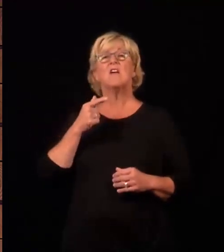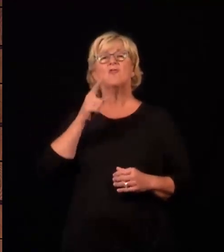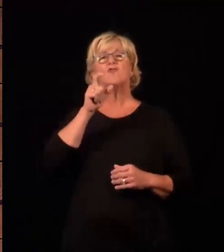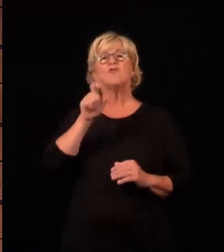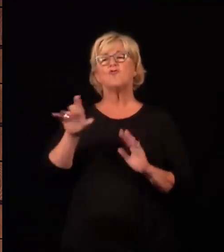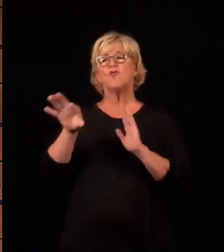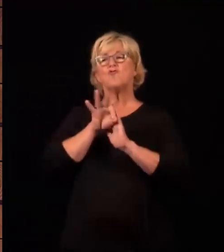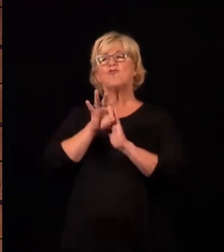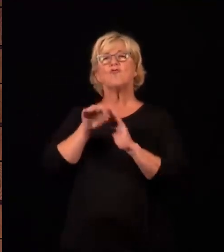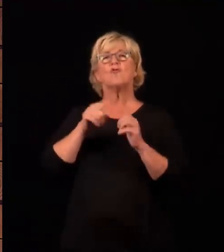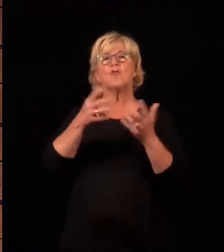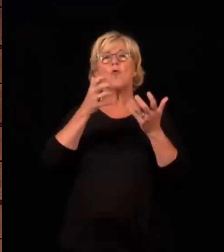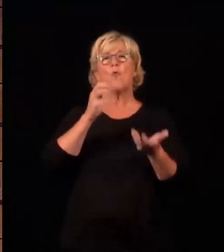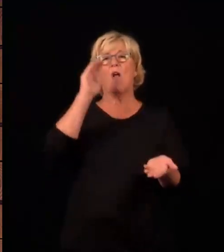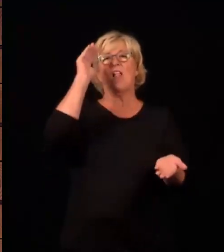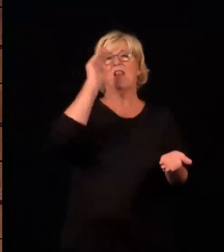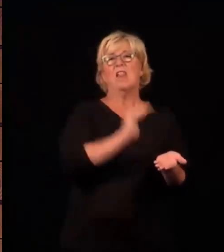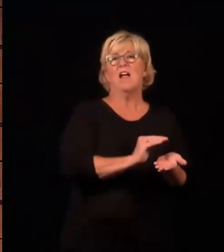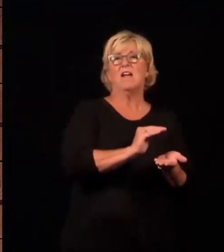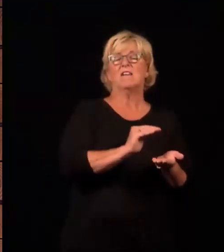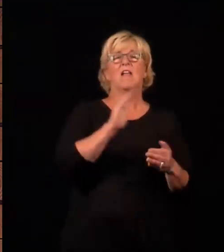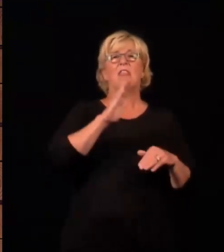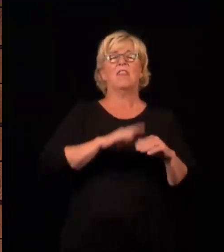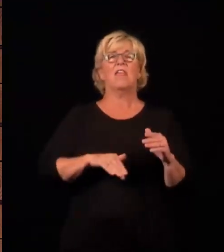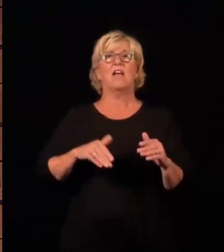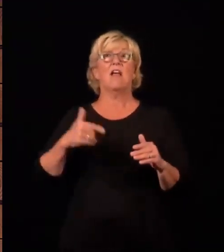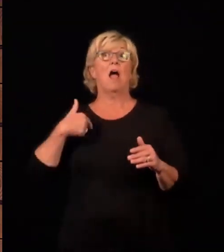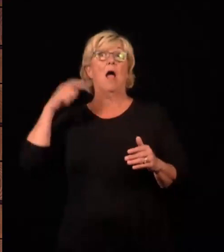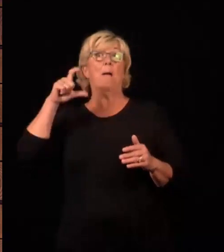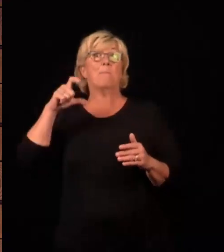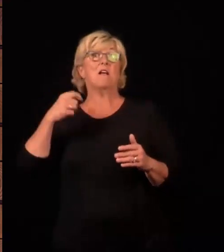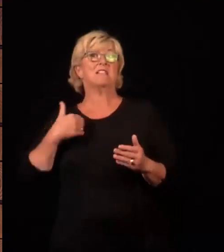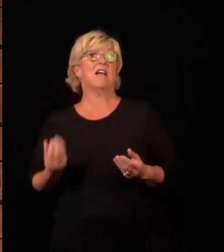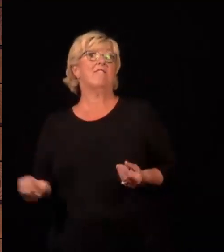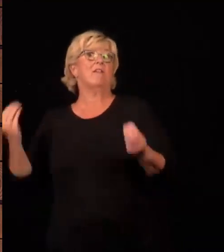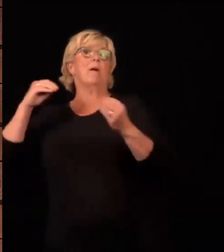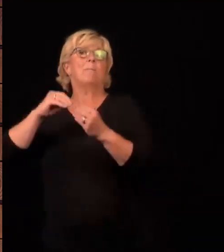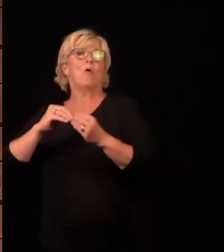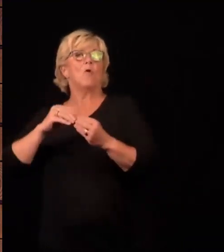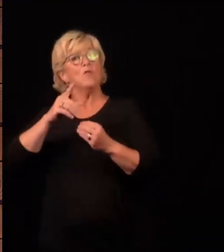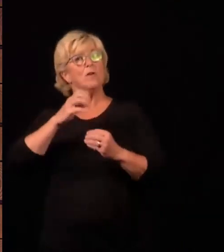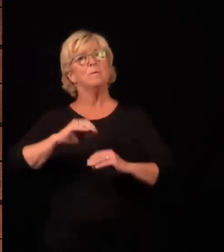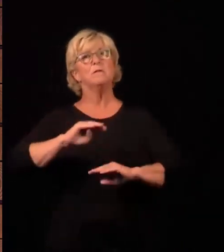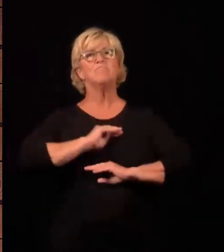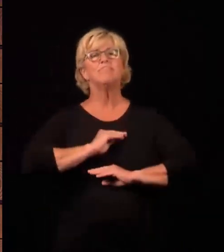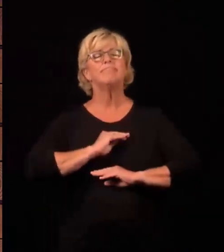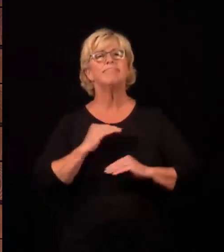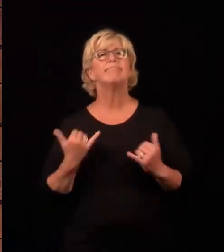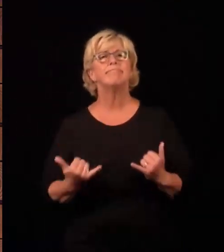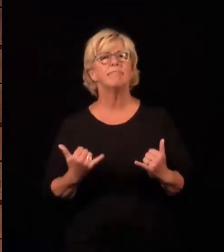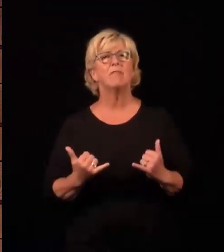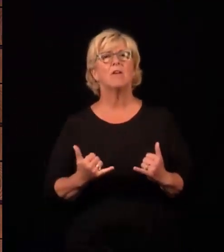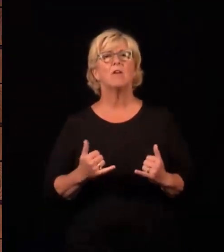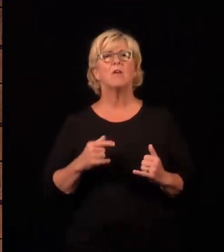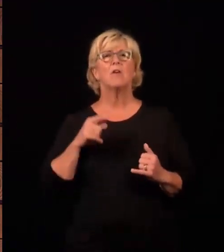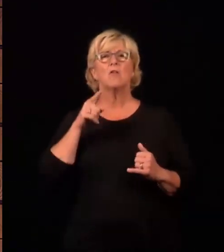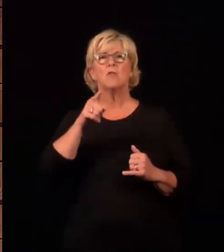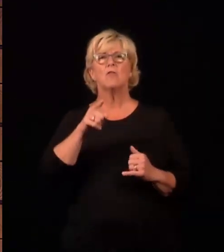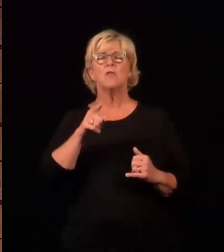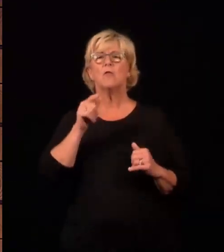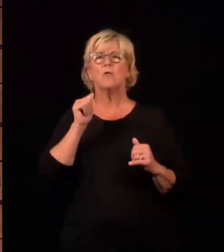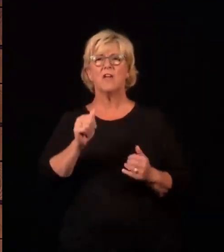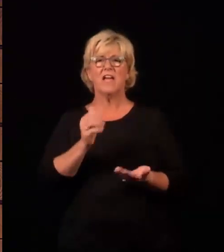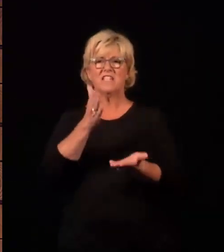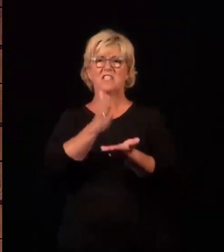less than to have more. You can be content right now. You can step off the credit